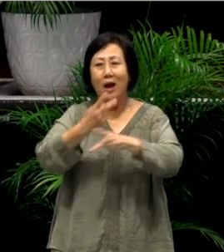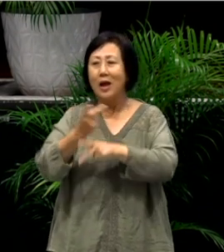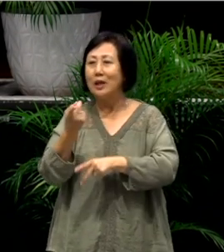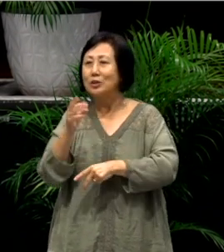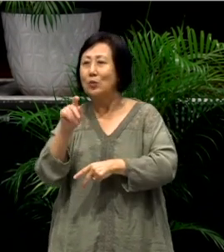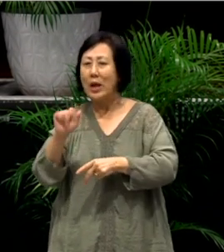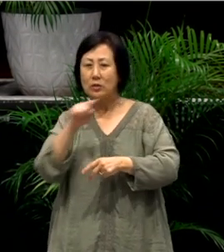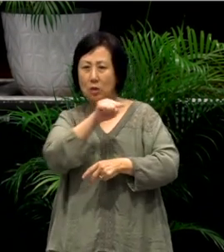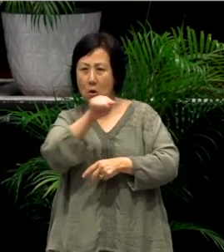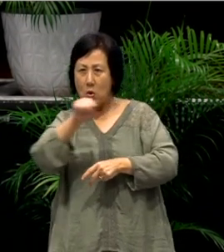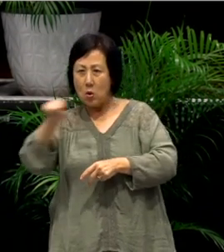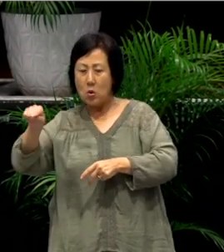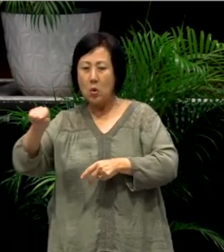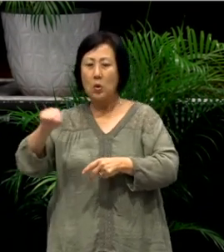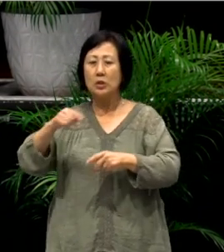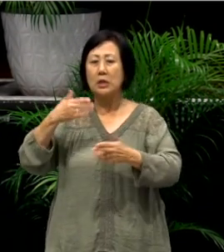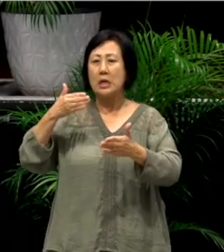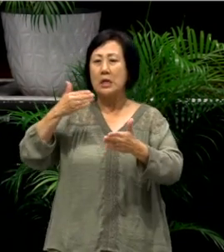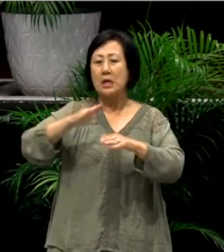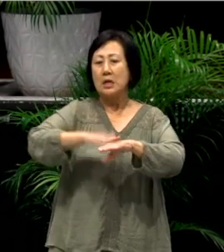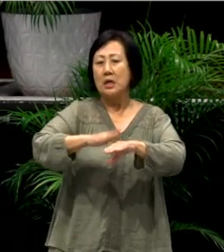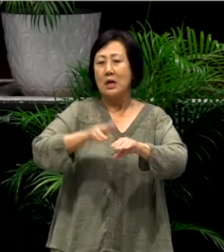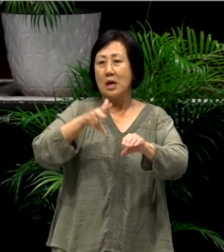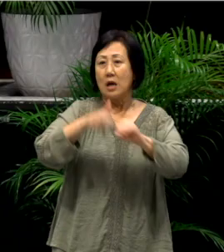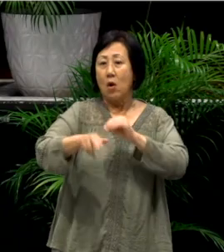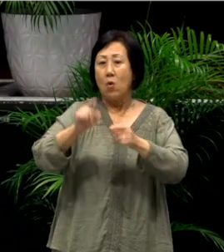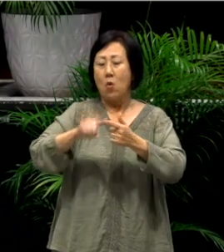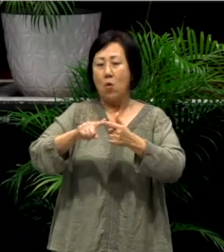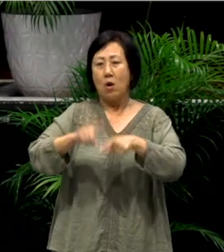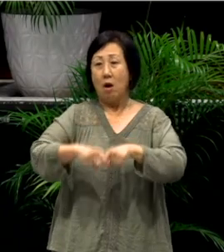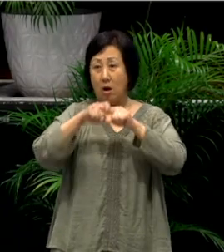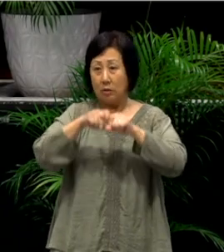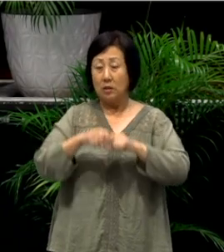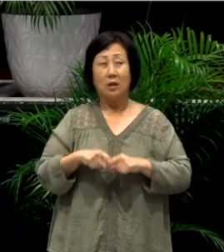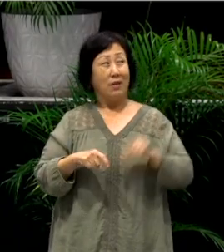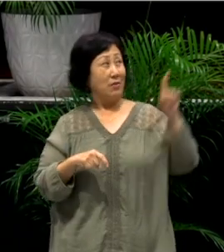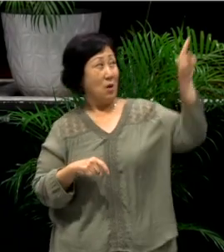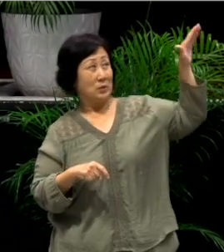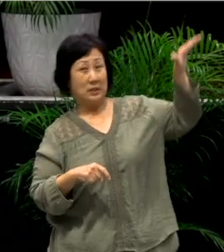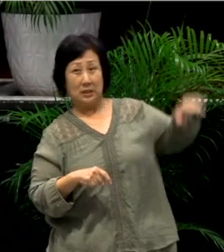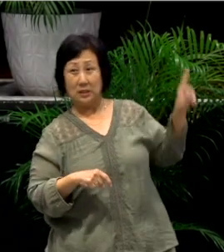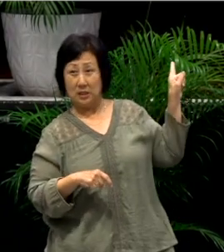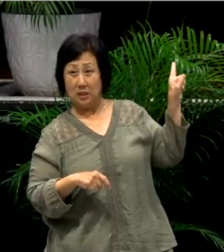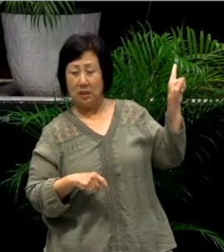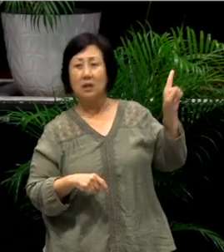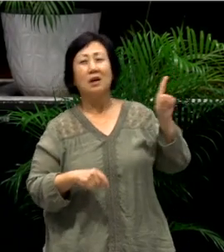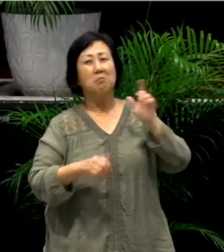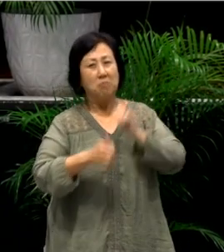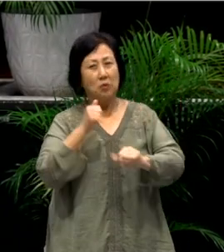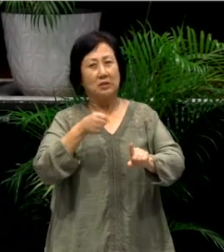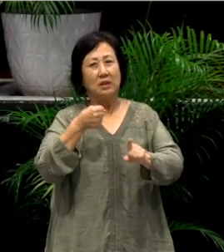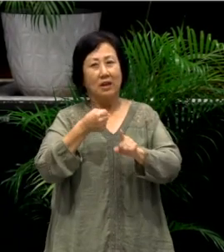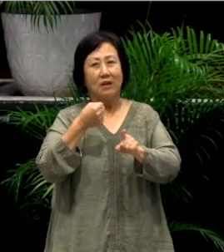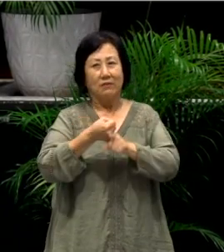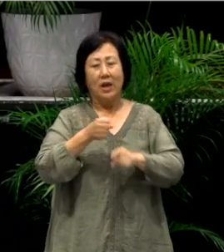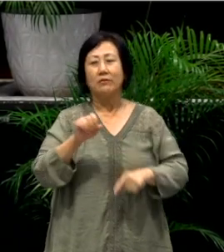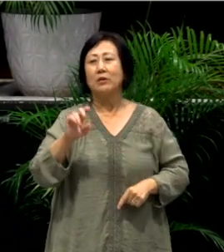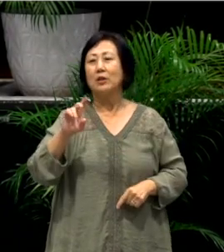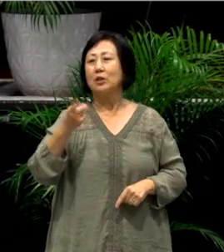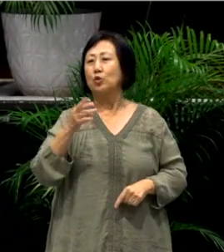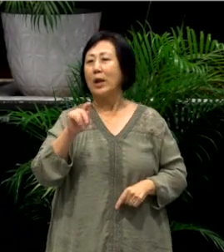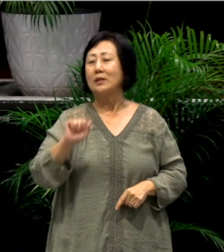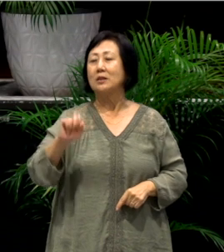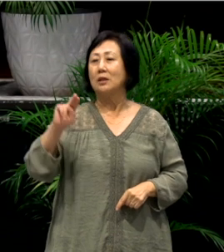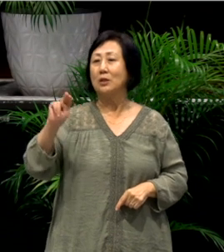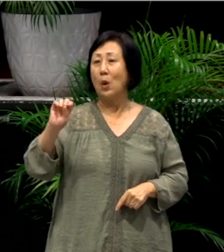subject to termination or halt. And we listed here some of those that have been most affected, including NOAA, the Department